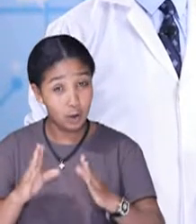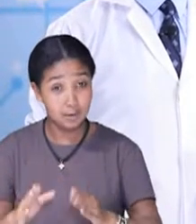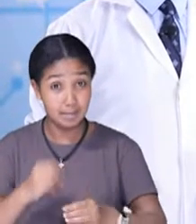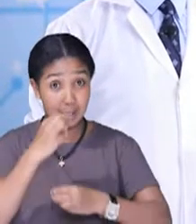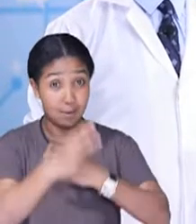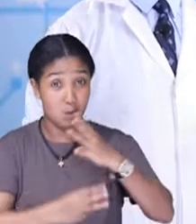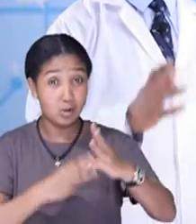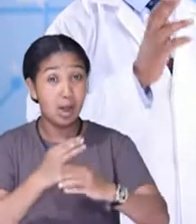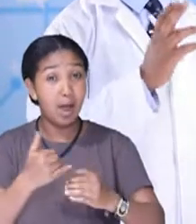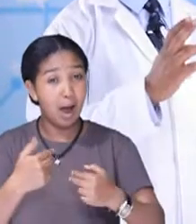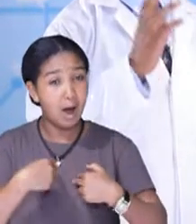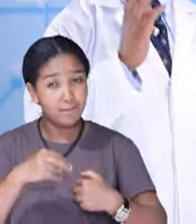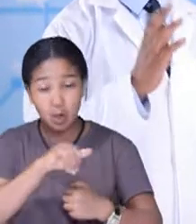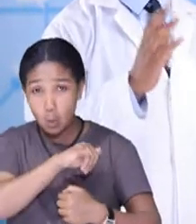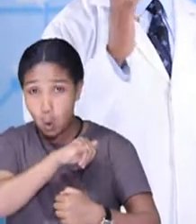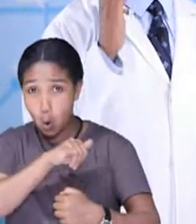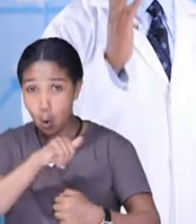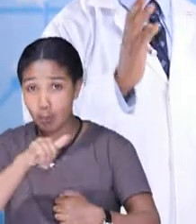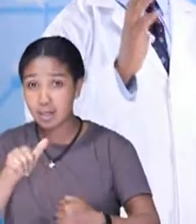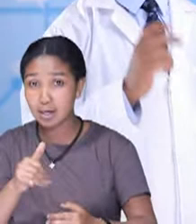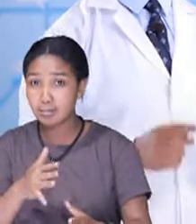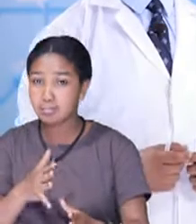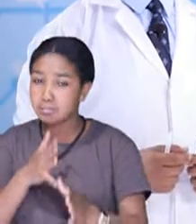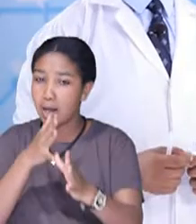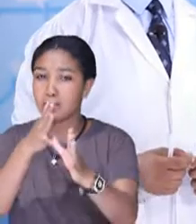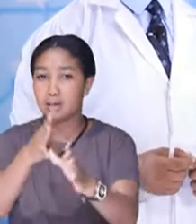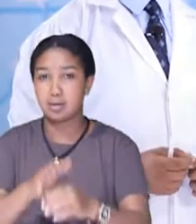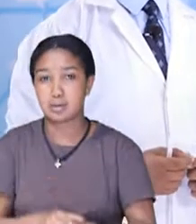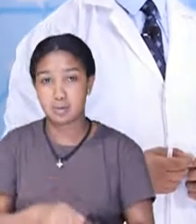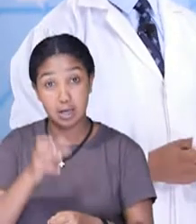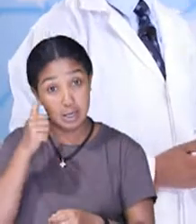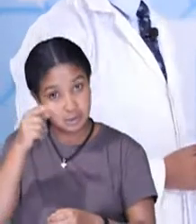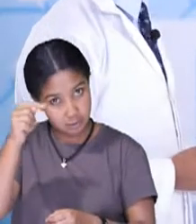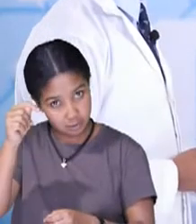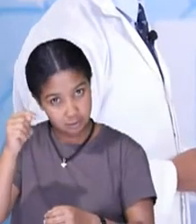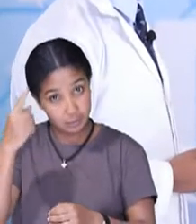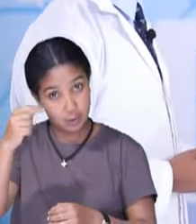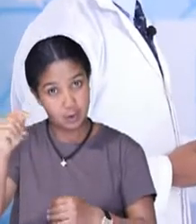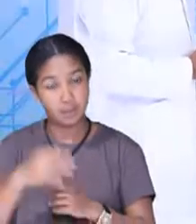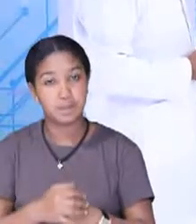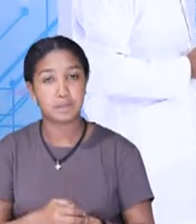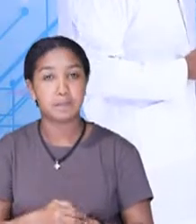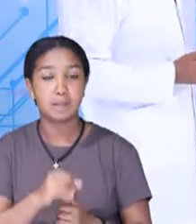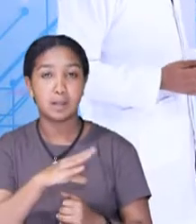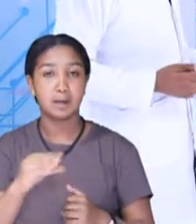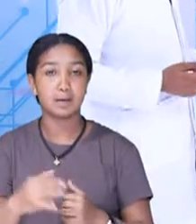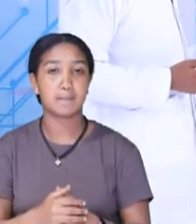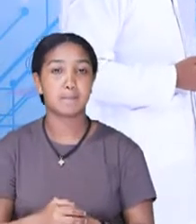in the world have a common distant ancestor in his theory.